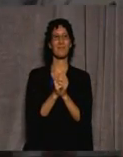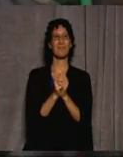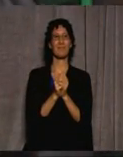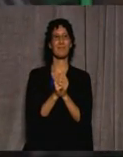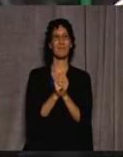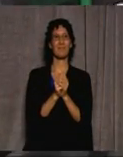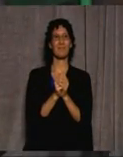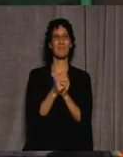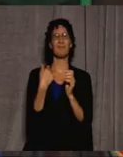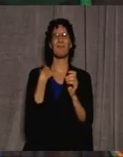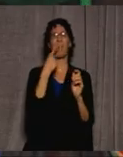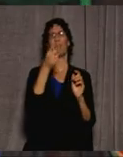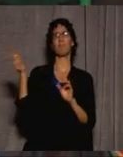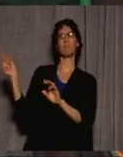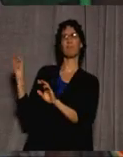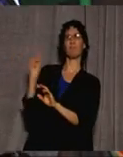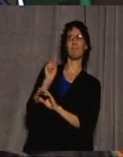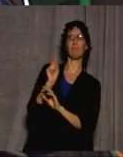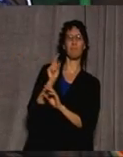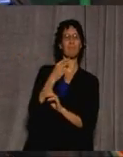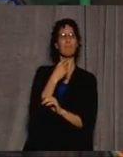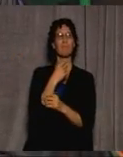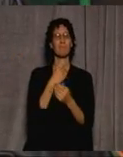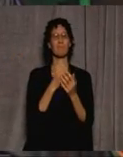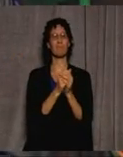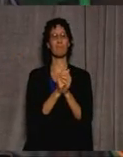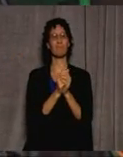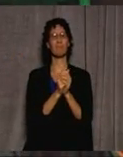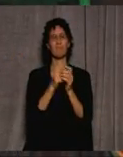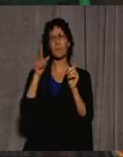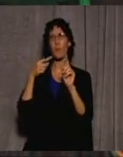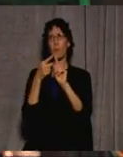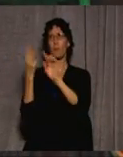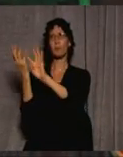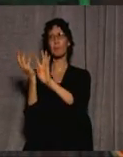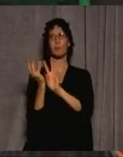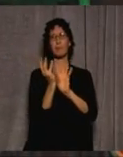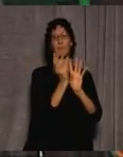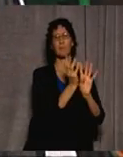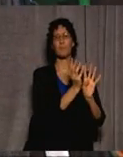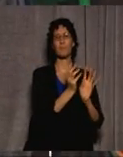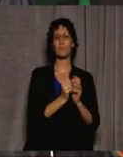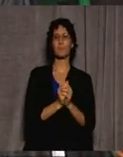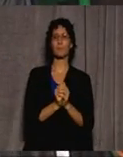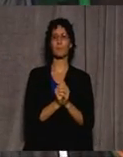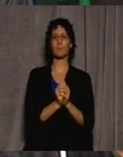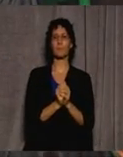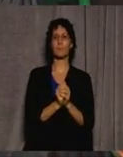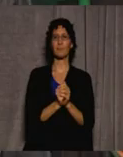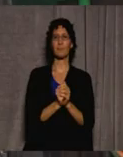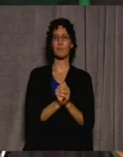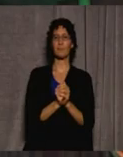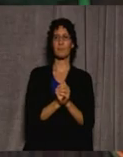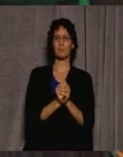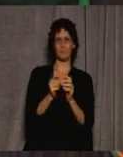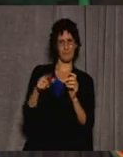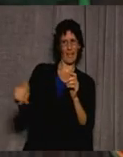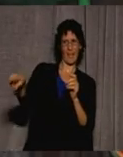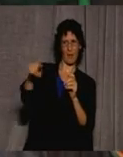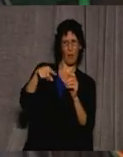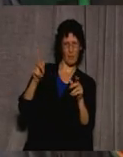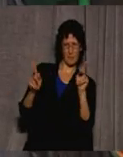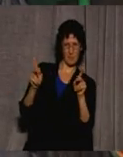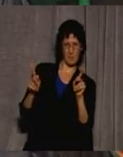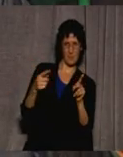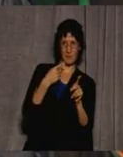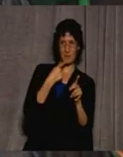I was back there, tell the family members, I was back there when we were walking out, and these fine men and women, were a lot of them were saying,